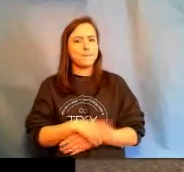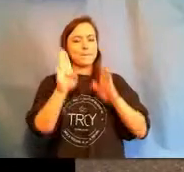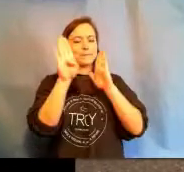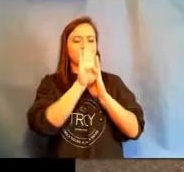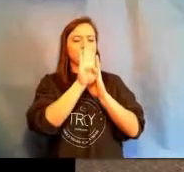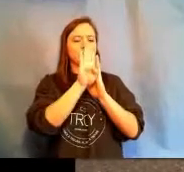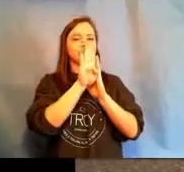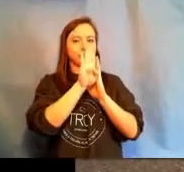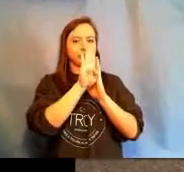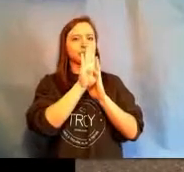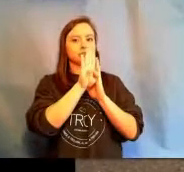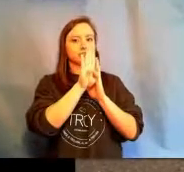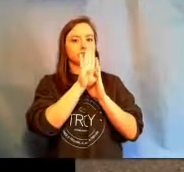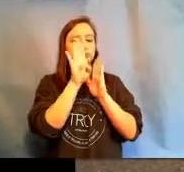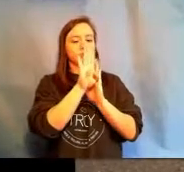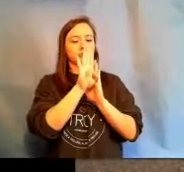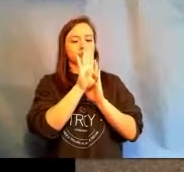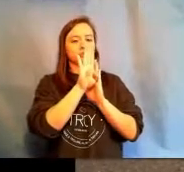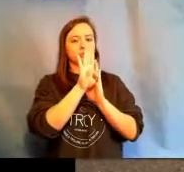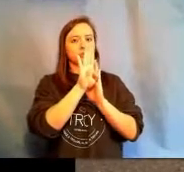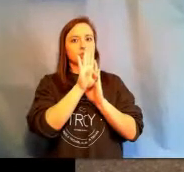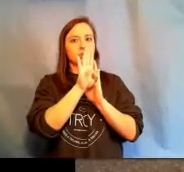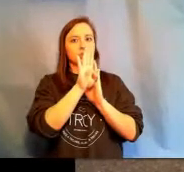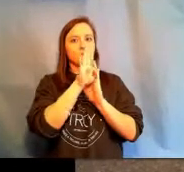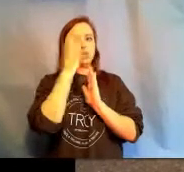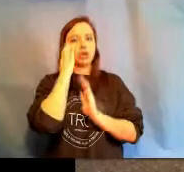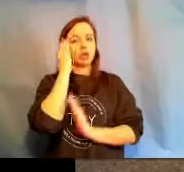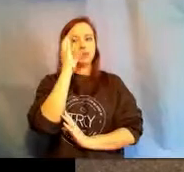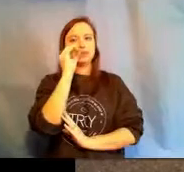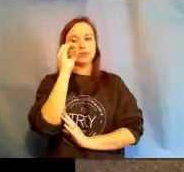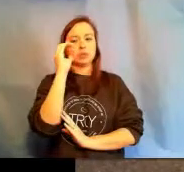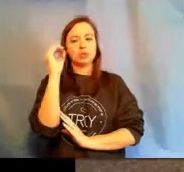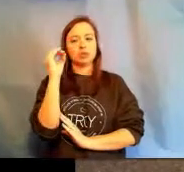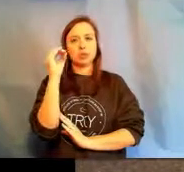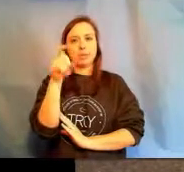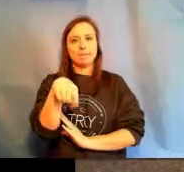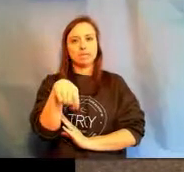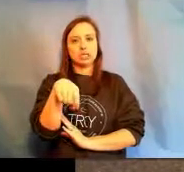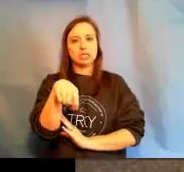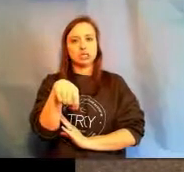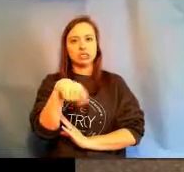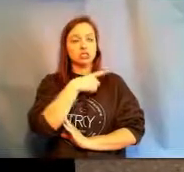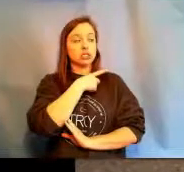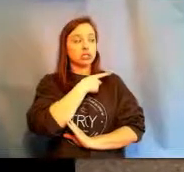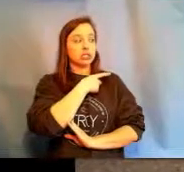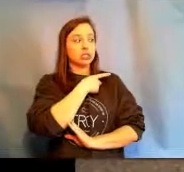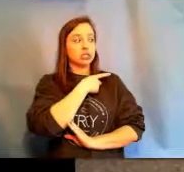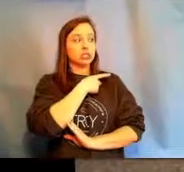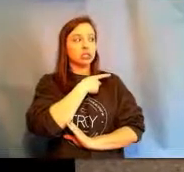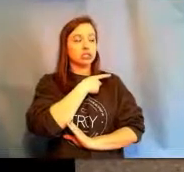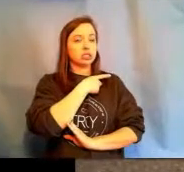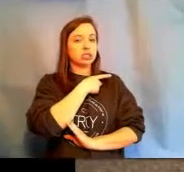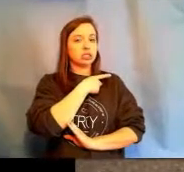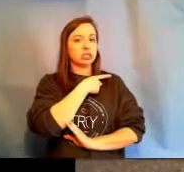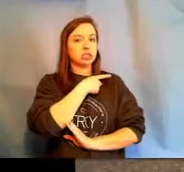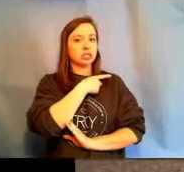At the 12. When it's pointing at the 12, we know that our minutes start over or go back to 0, and we say